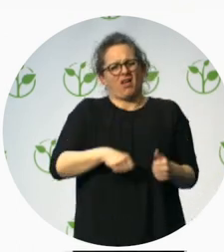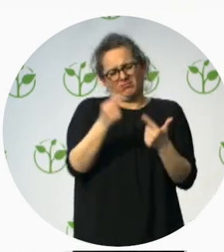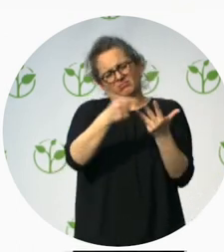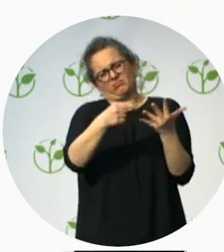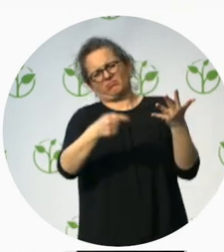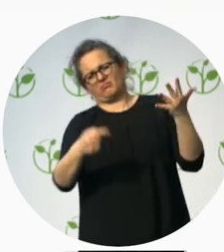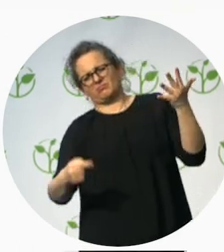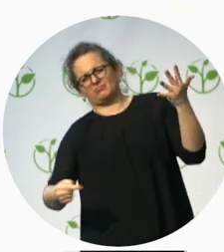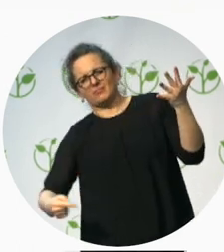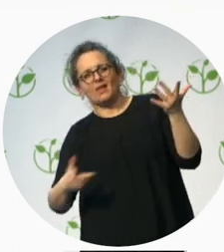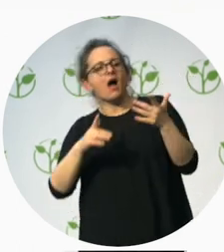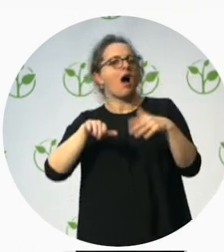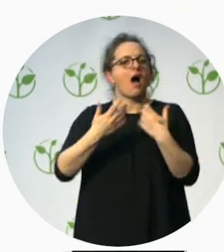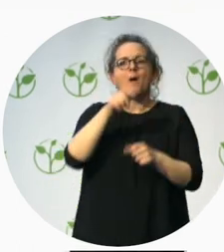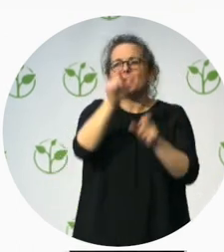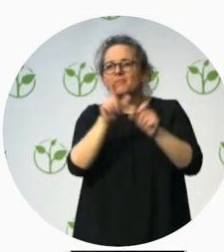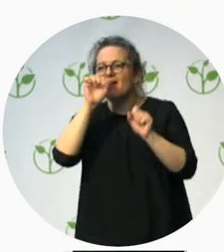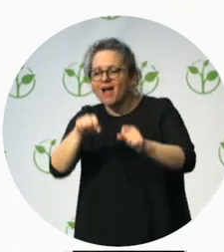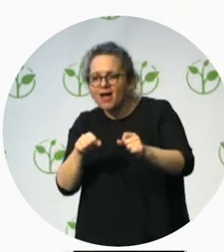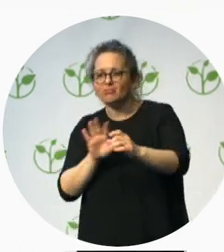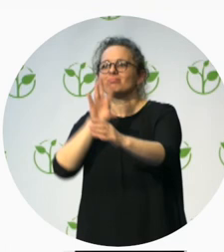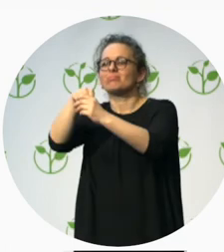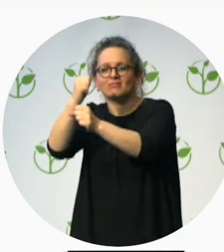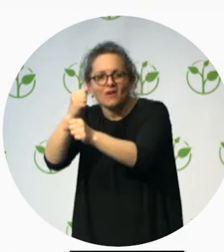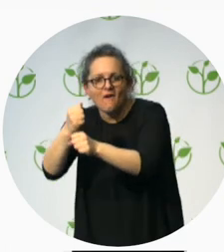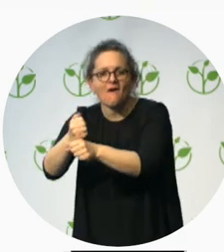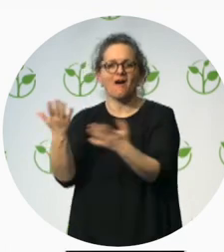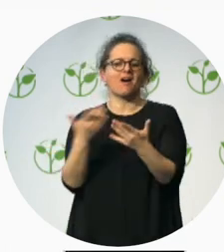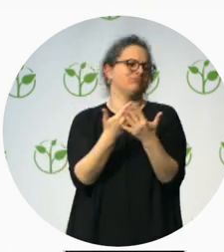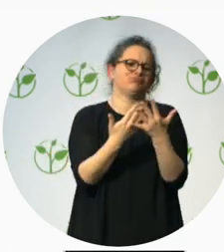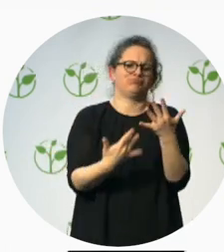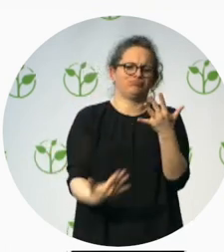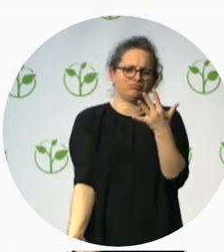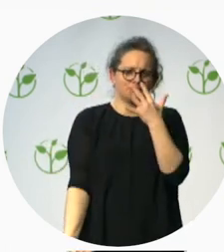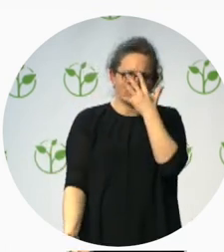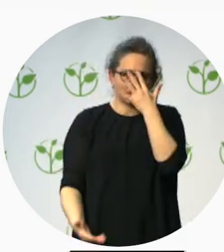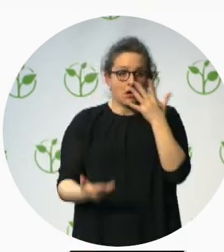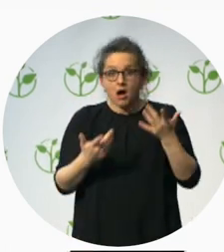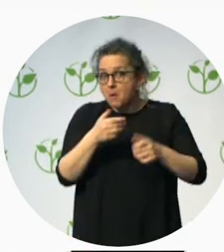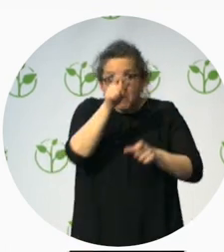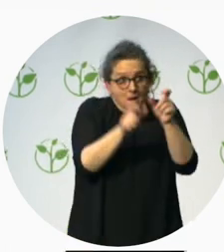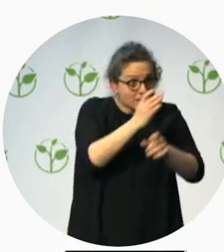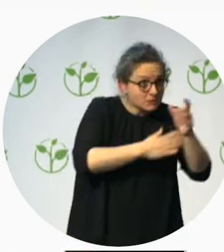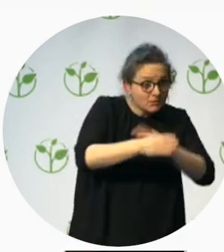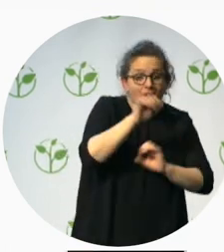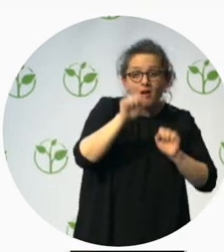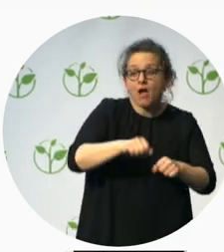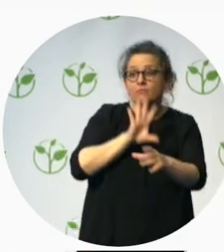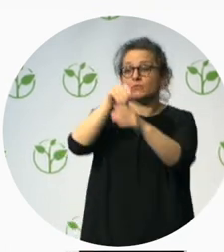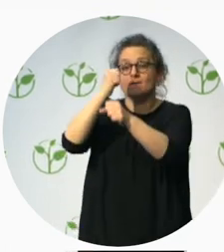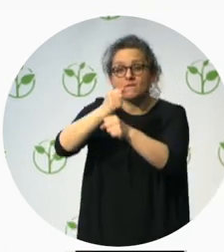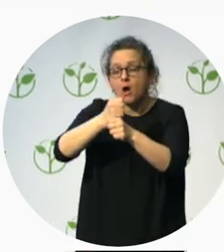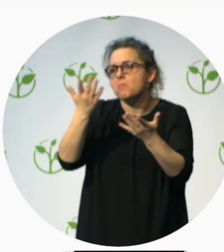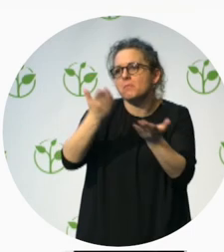in logistics, in retailing, and in others. My second approach for Austria is